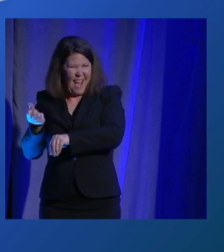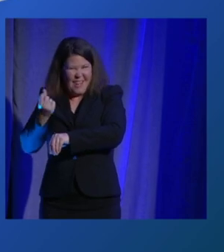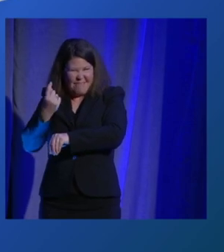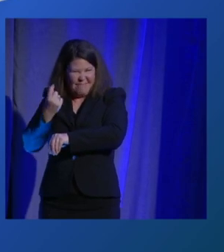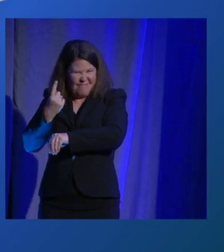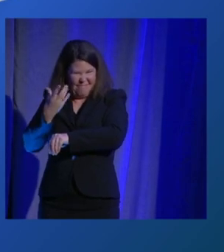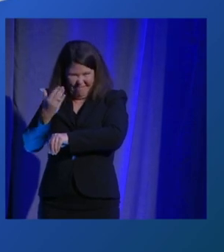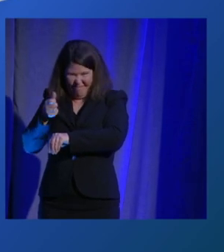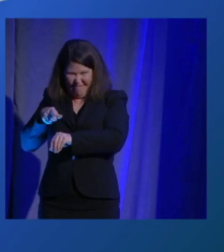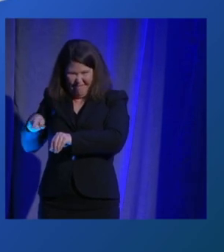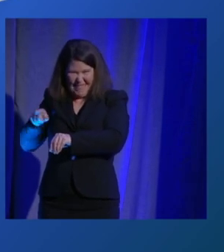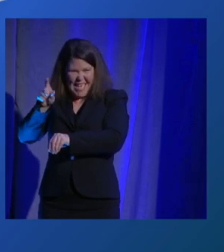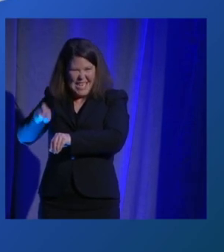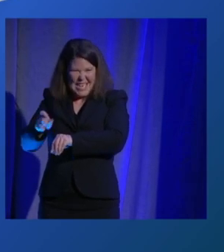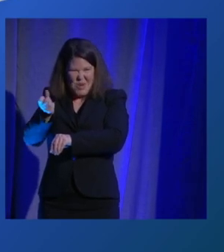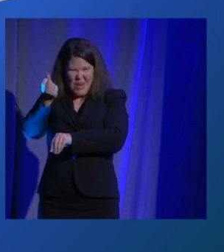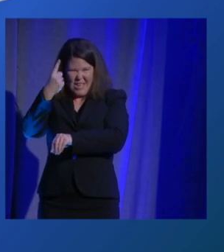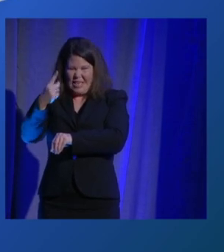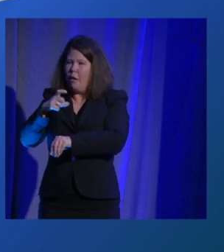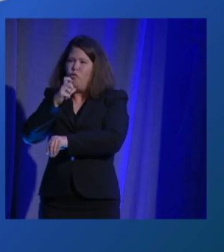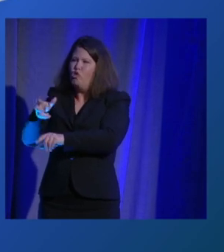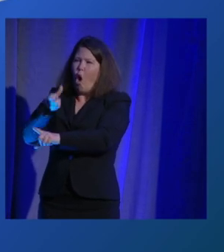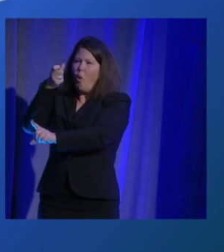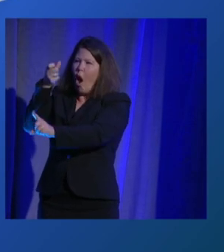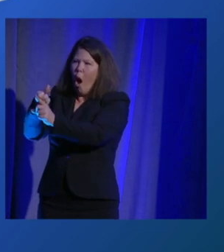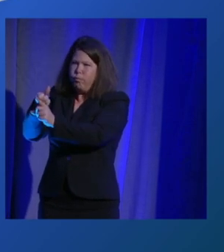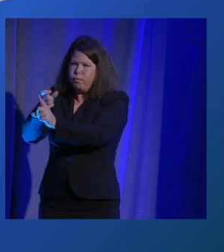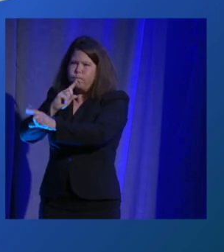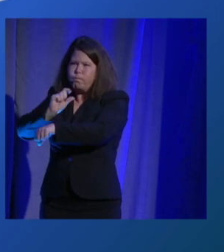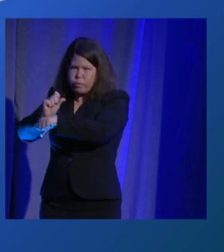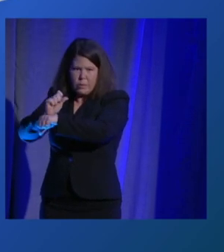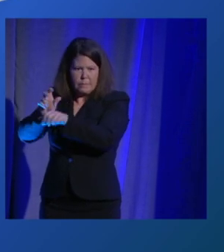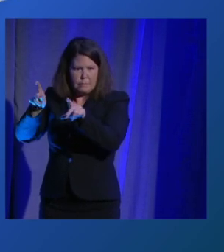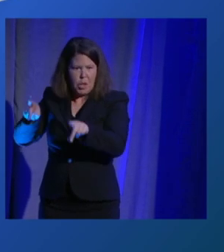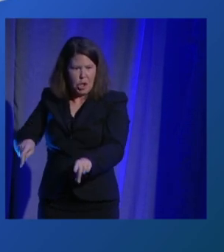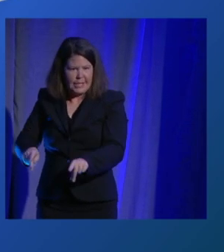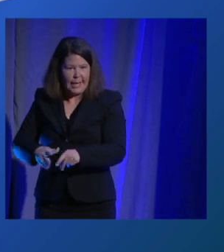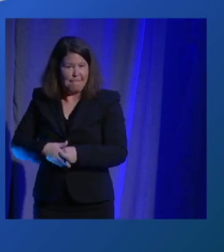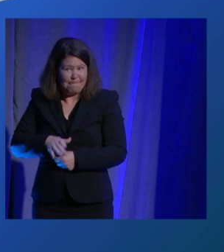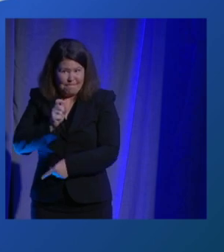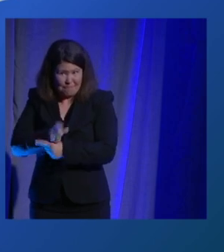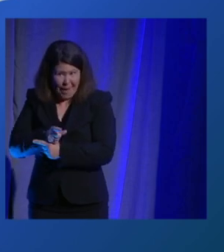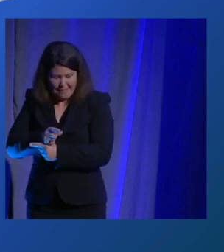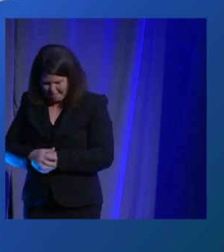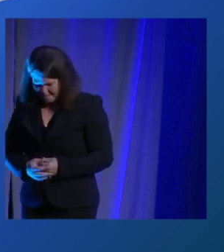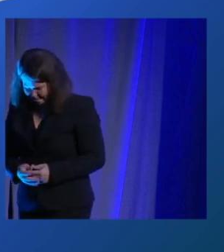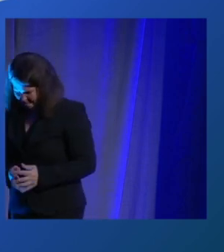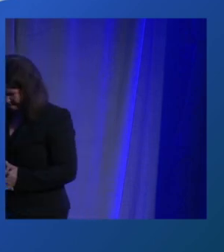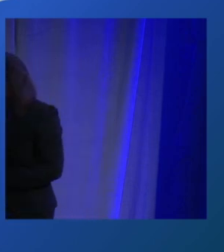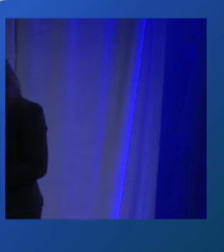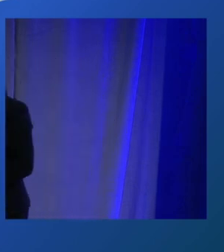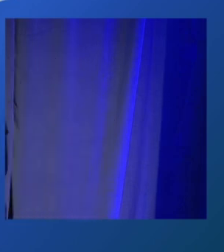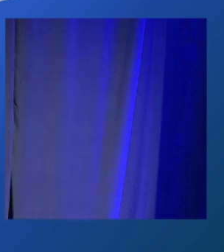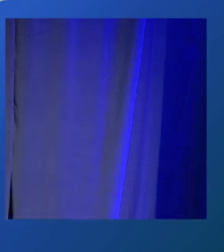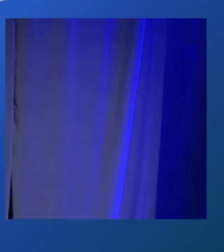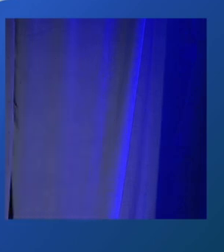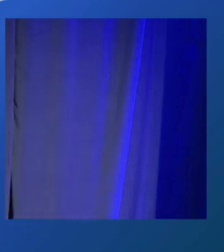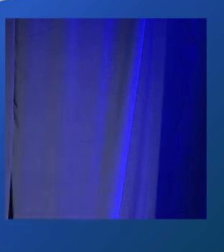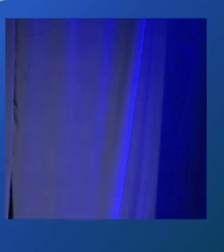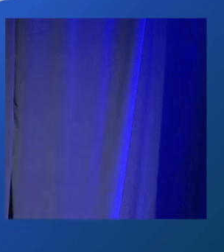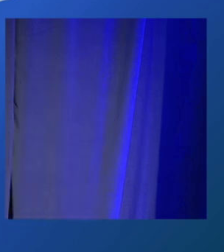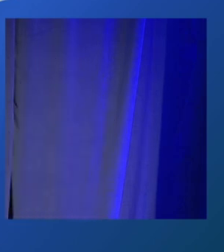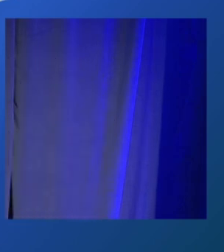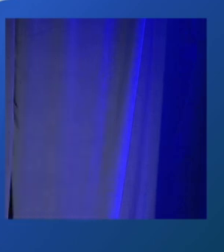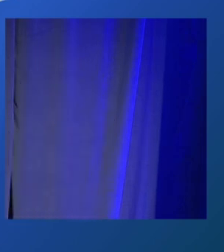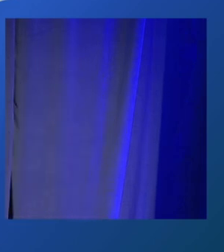to understand not to hit that dummy because that dummy is a real person right not to hit that car not to miss